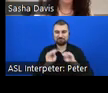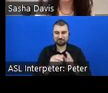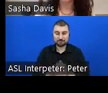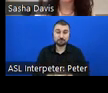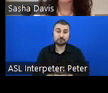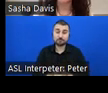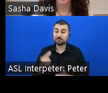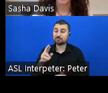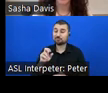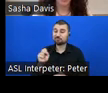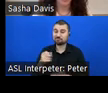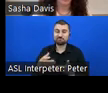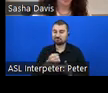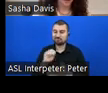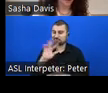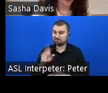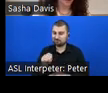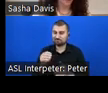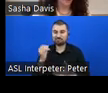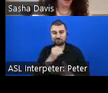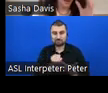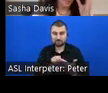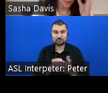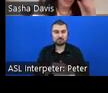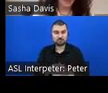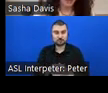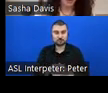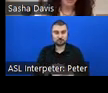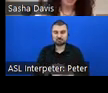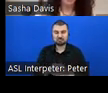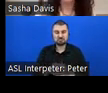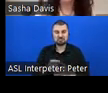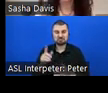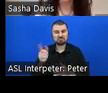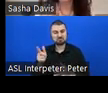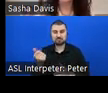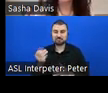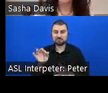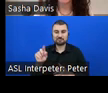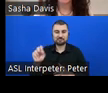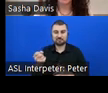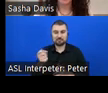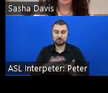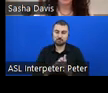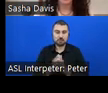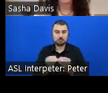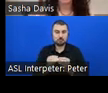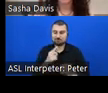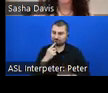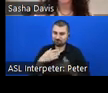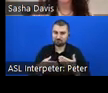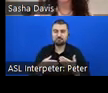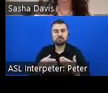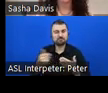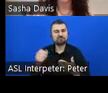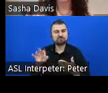So Gross began collecting African art in the late 1920s, but only became serious about it in the 1930s, I would